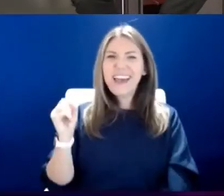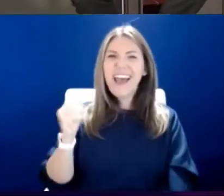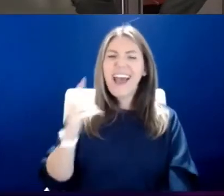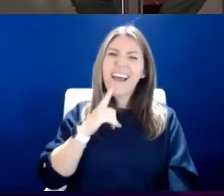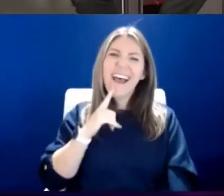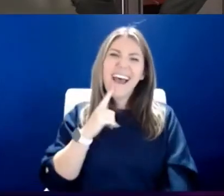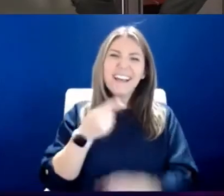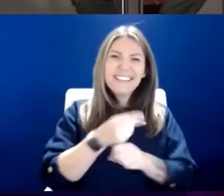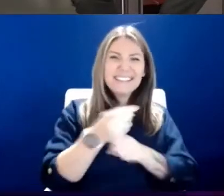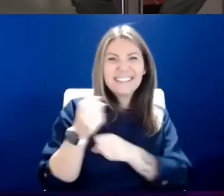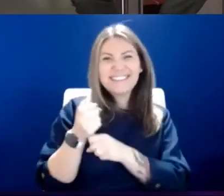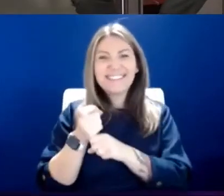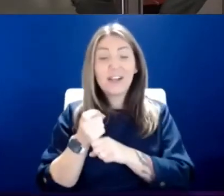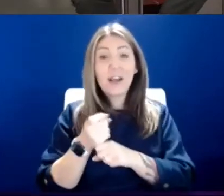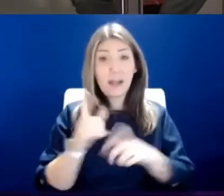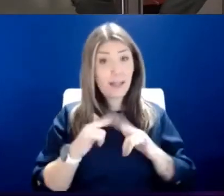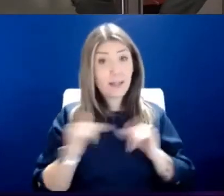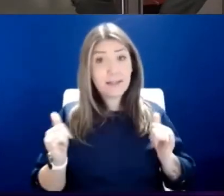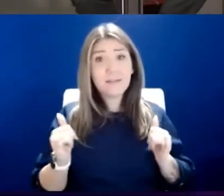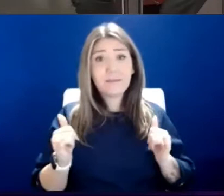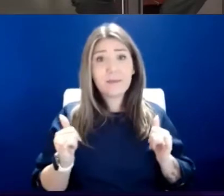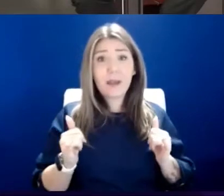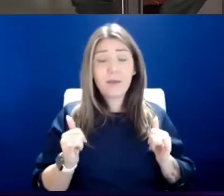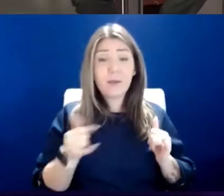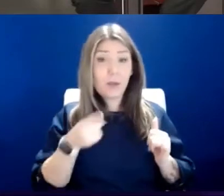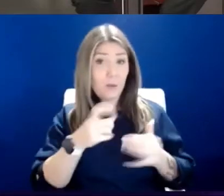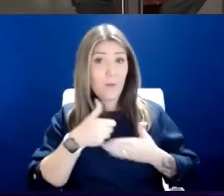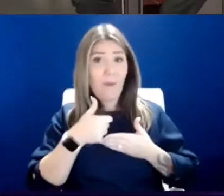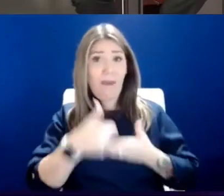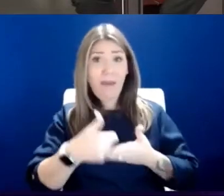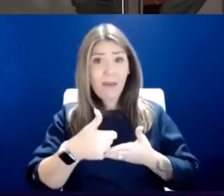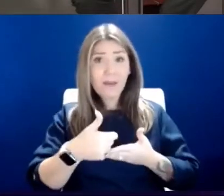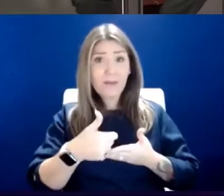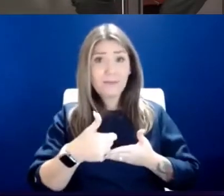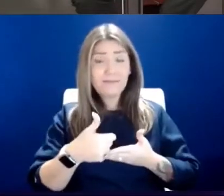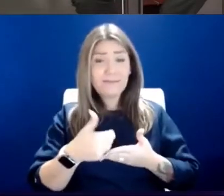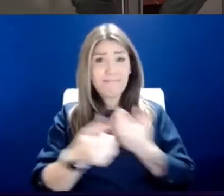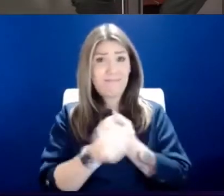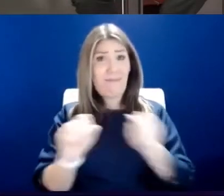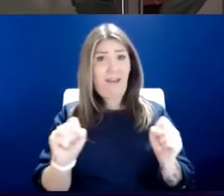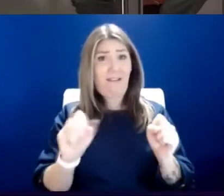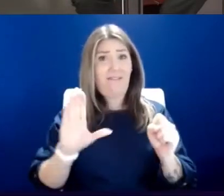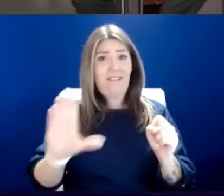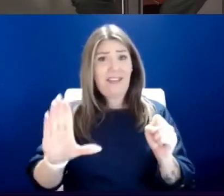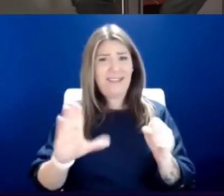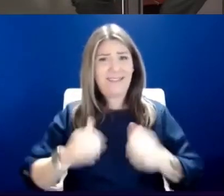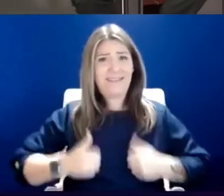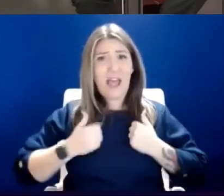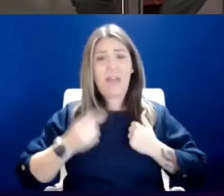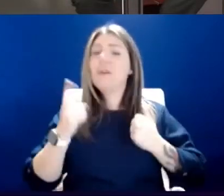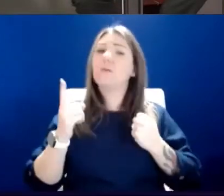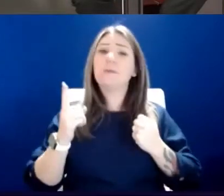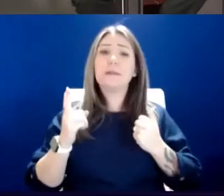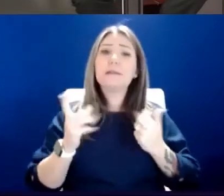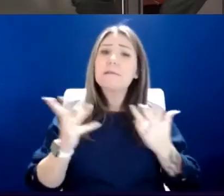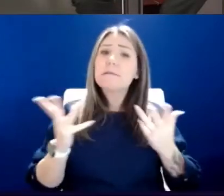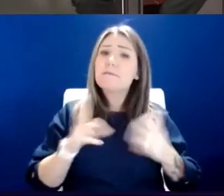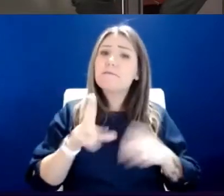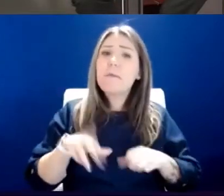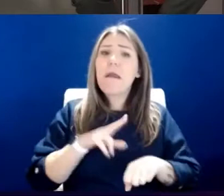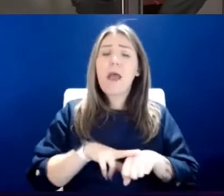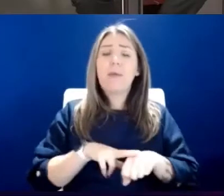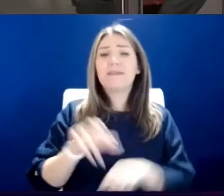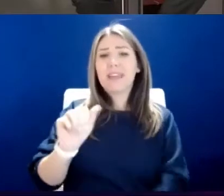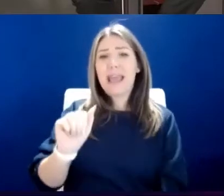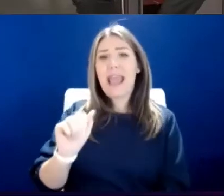same time, you helped save Gary's life. You say he was a classic case of amyloidosis.